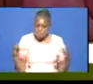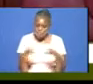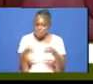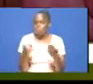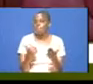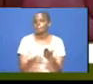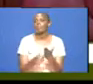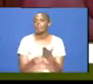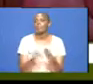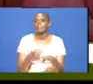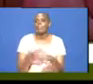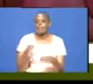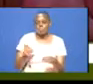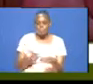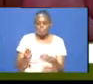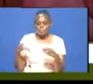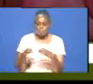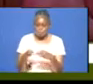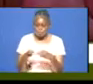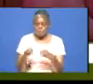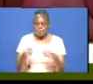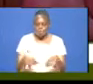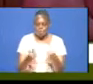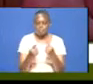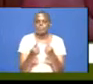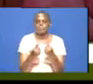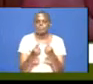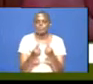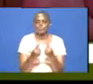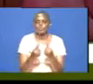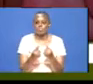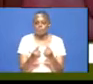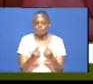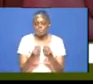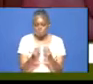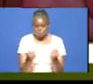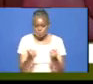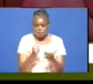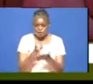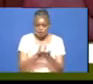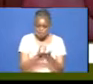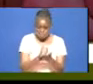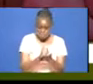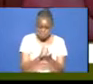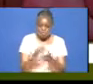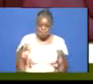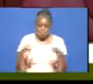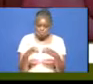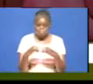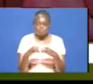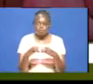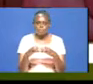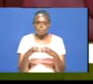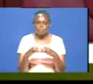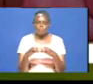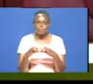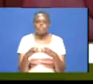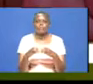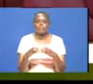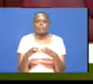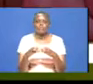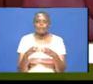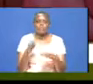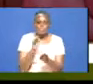issues, dispute resolutions, registration of the community groups, and obligations to maintain